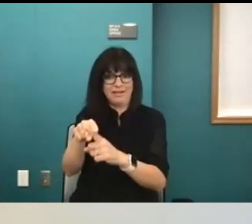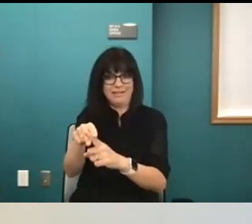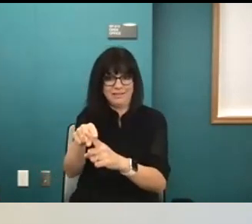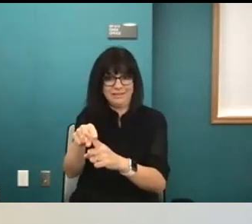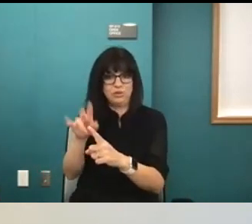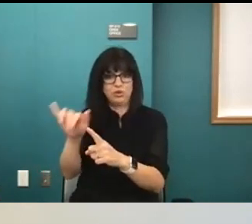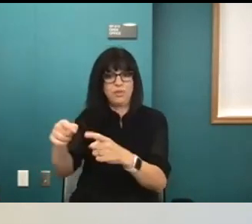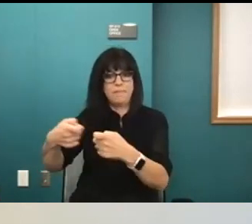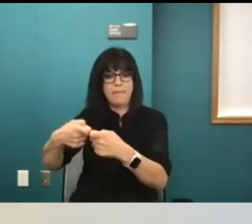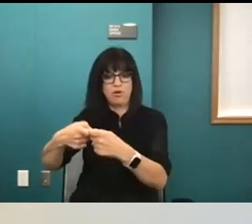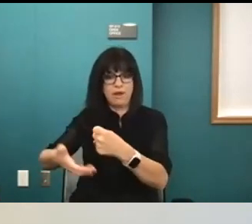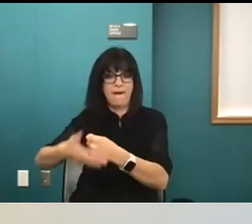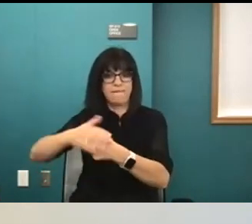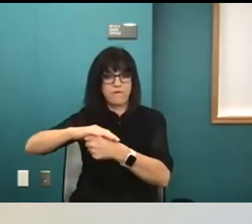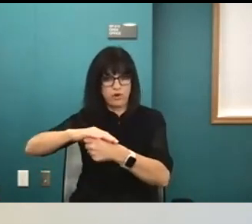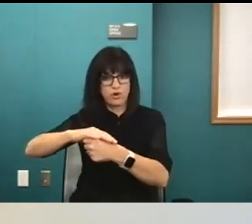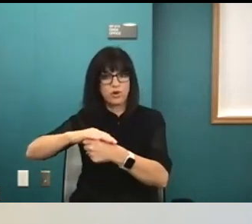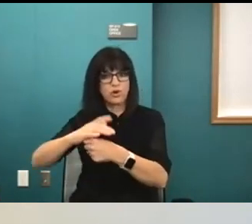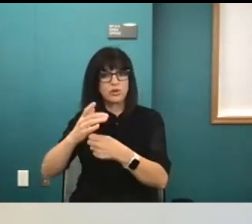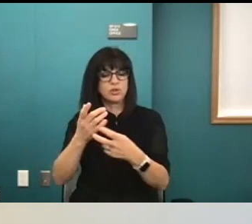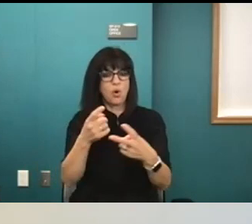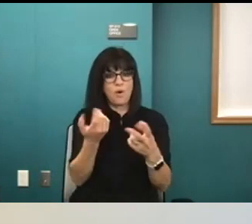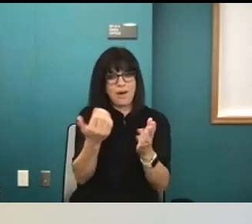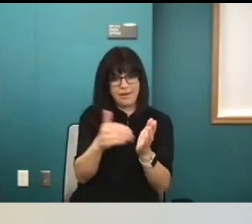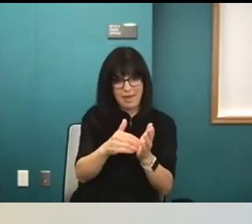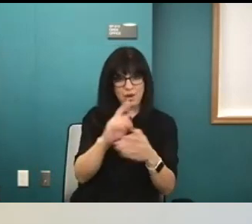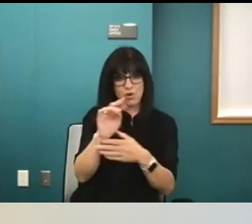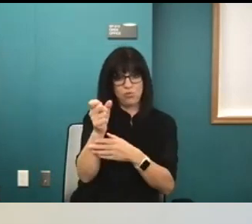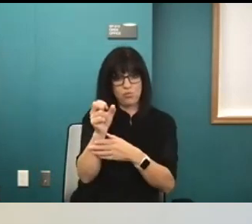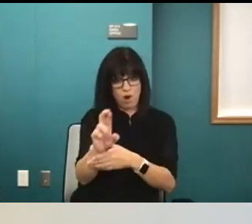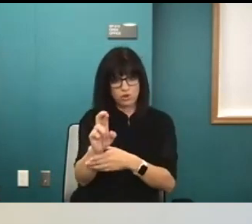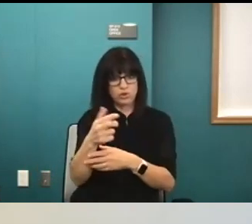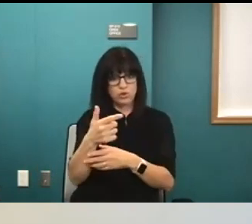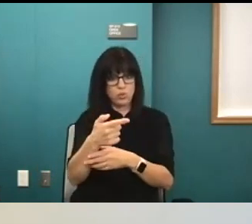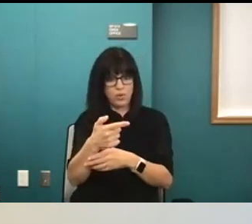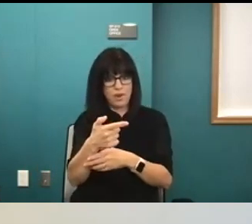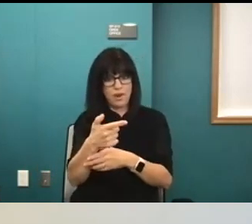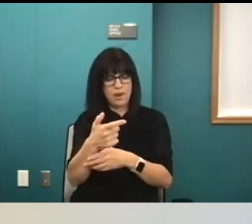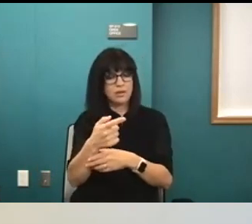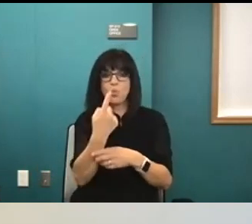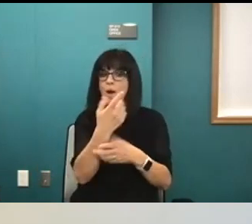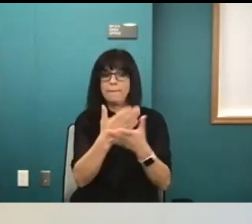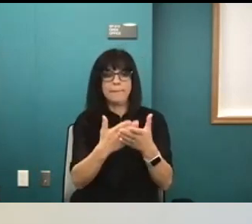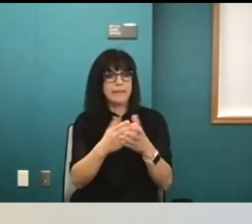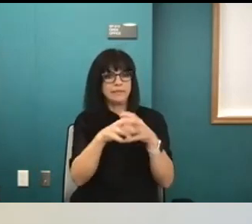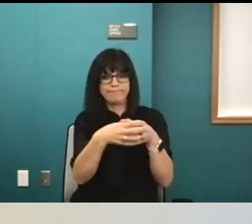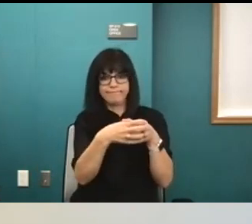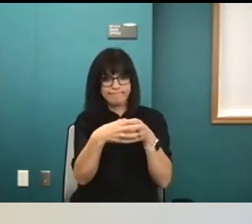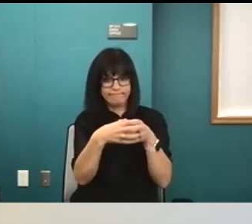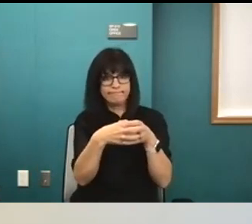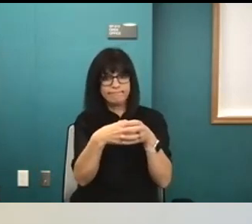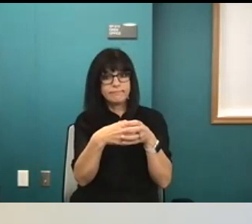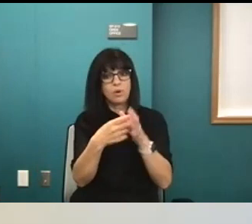battery cover. So just to kind of repeat those. So the Roger 21 is entirely one piece on its own. What's